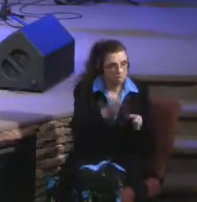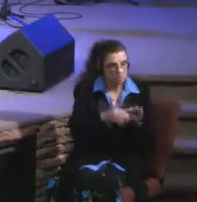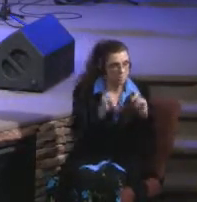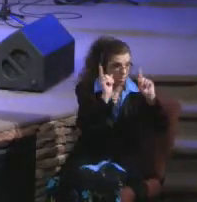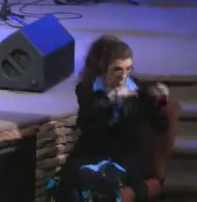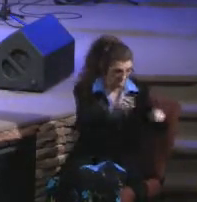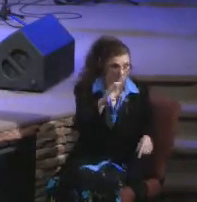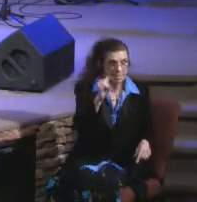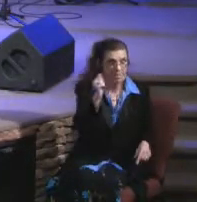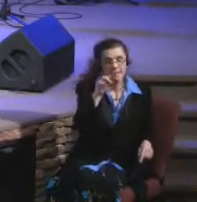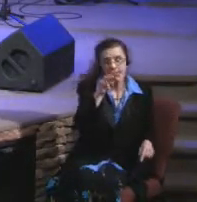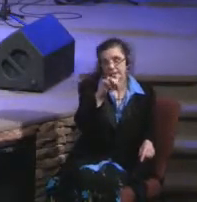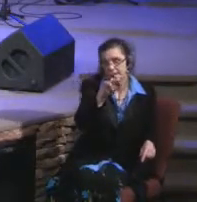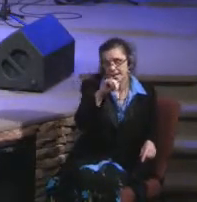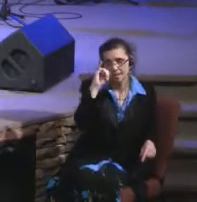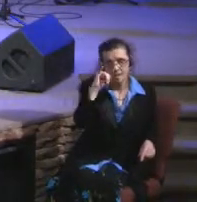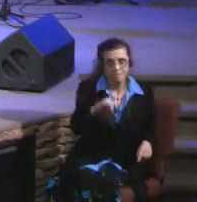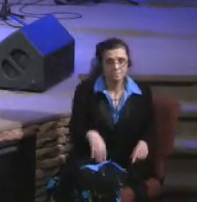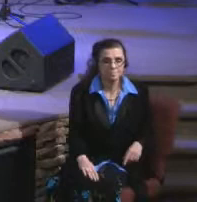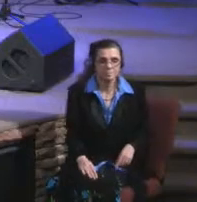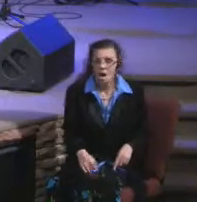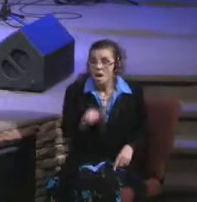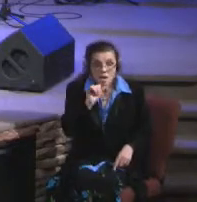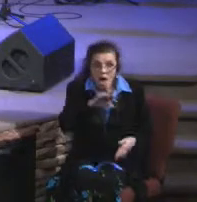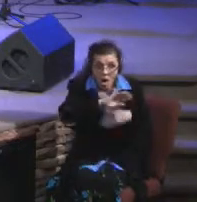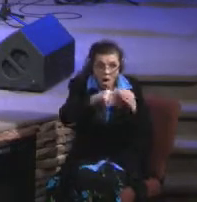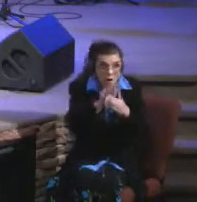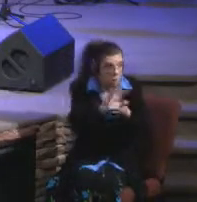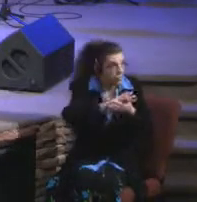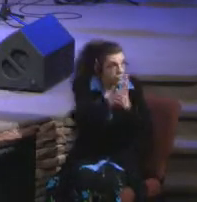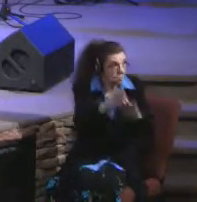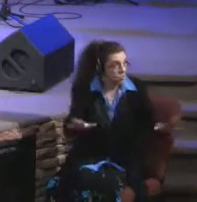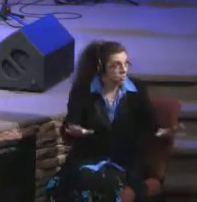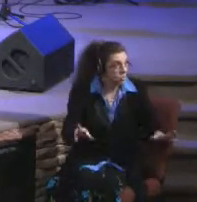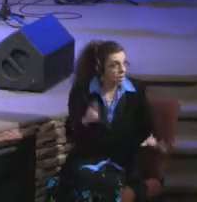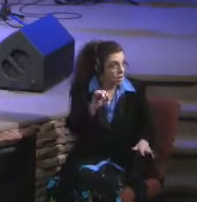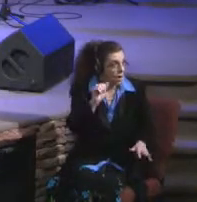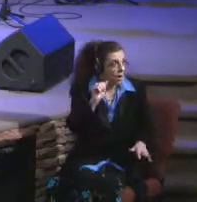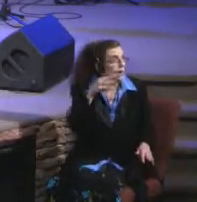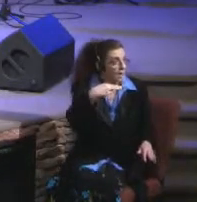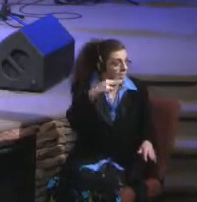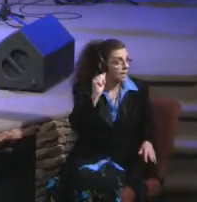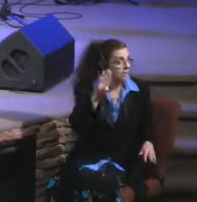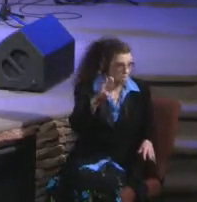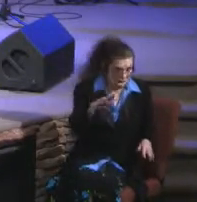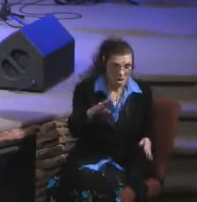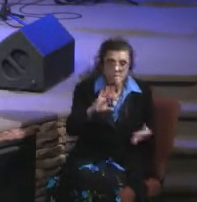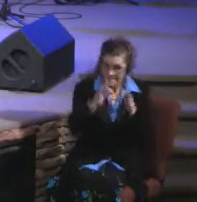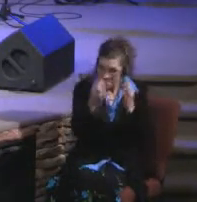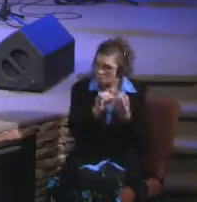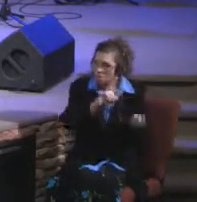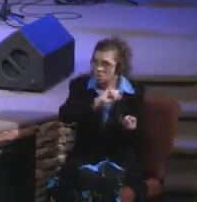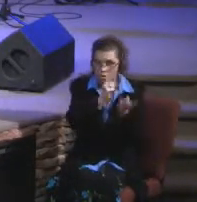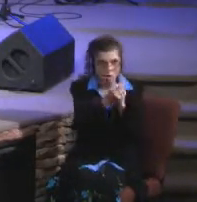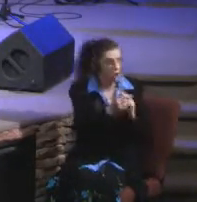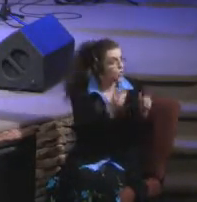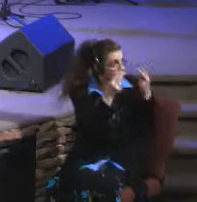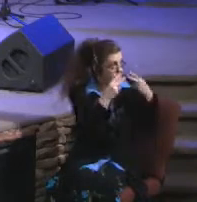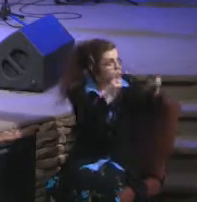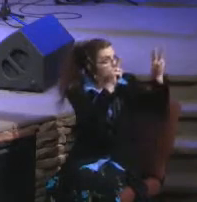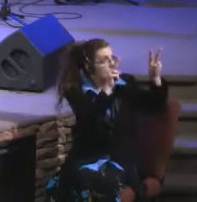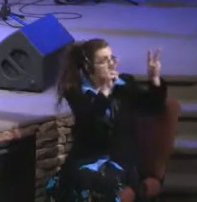Canaanites. And not all of them were destroyed. How many knows that, remembers the story about Rahab and her family? She turned to God, and because she turned to